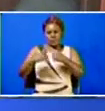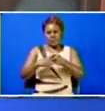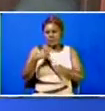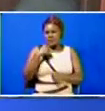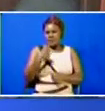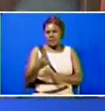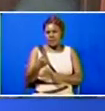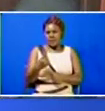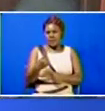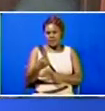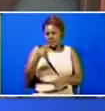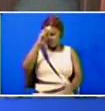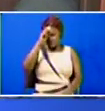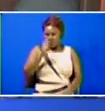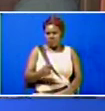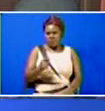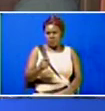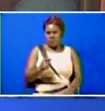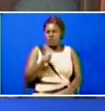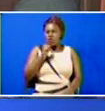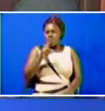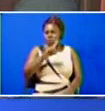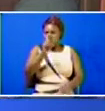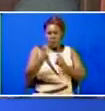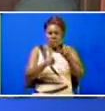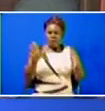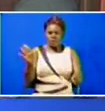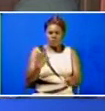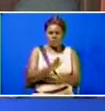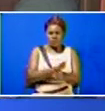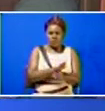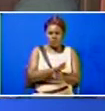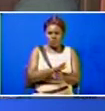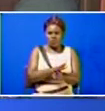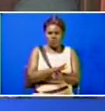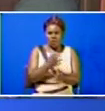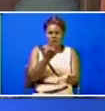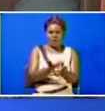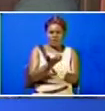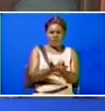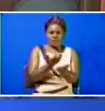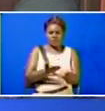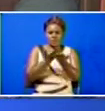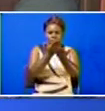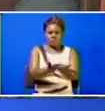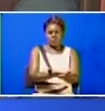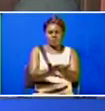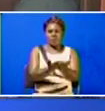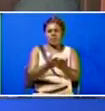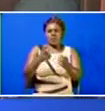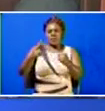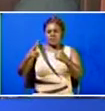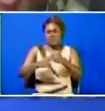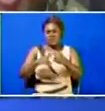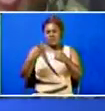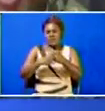accusing trial magistrate Bidali of not interrogating in totality prosecution evidence presented on the 791